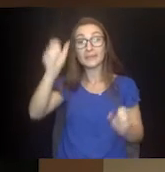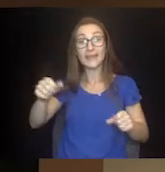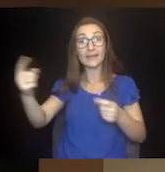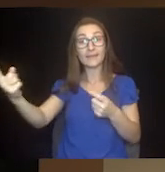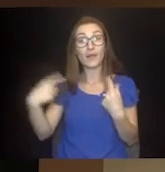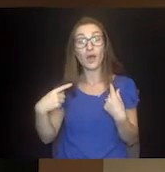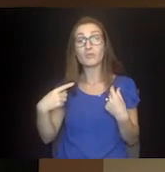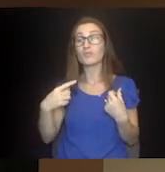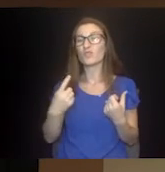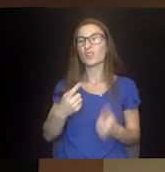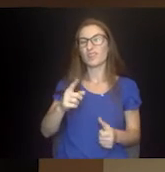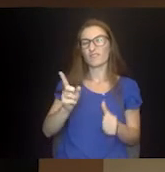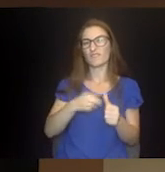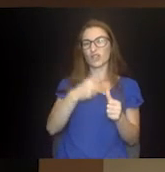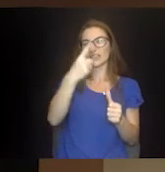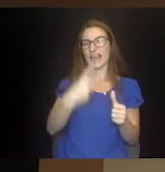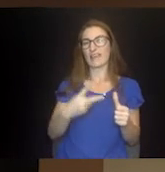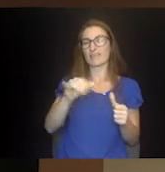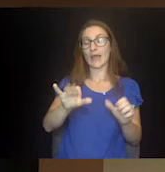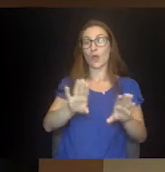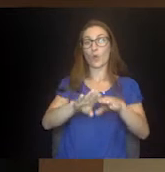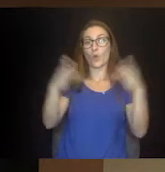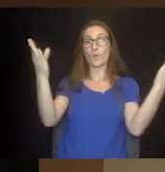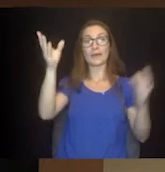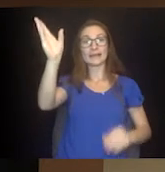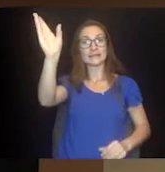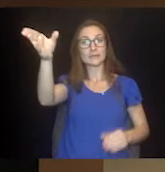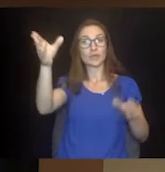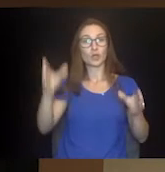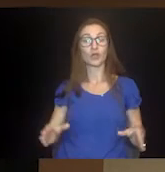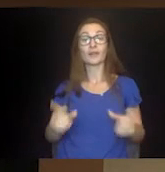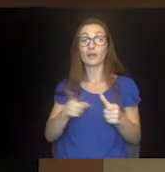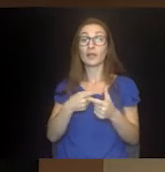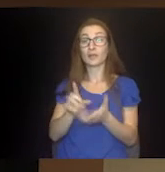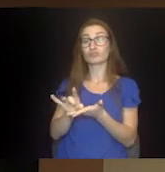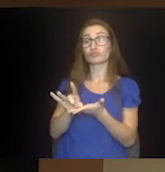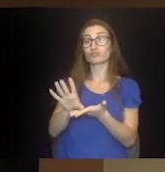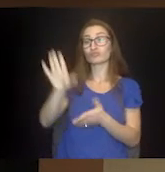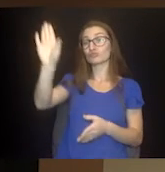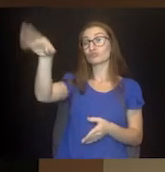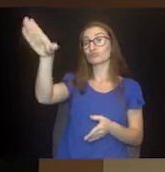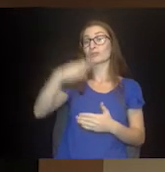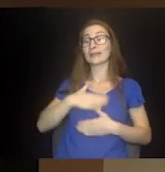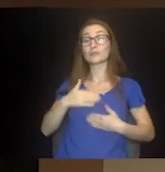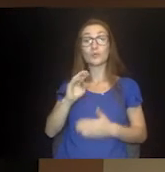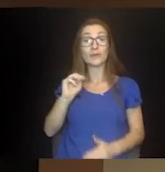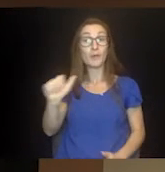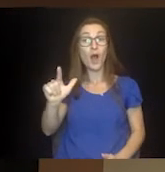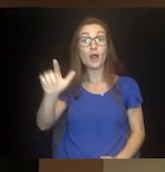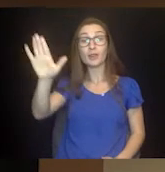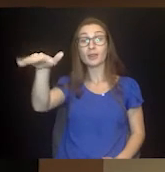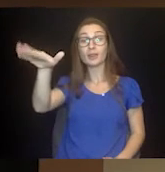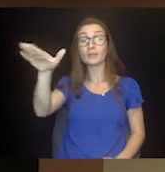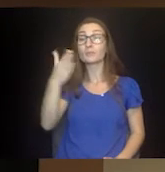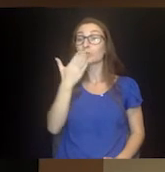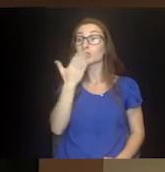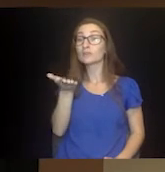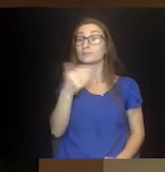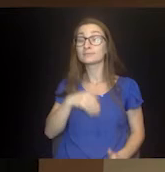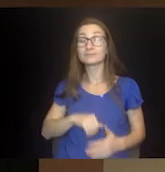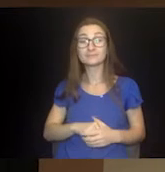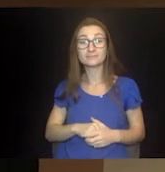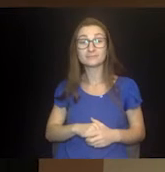The parents are welcome to come for about the first half of the opening keynote, and then we literally kick you out. We say, go enjoy the